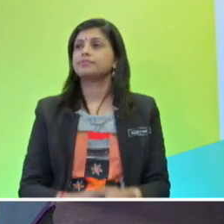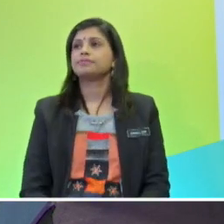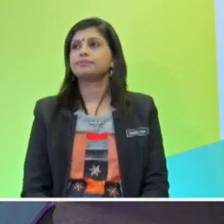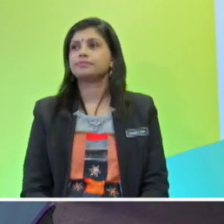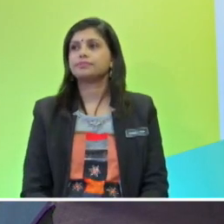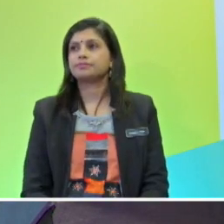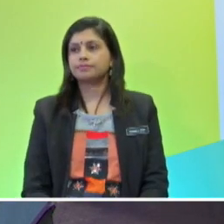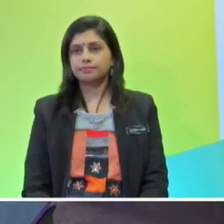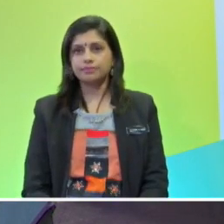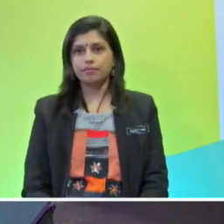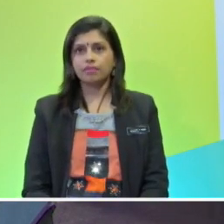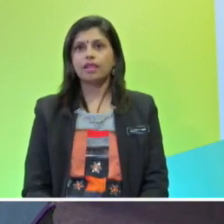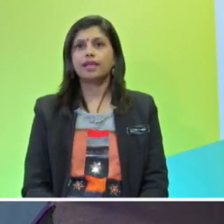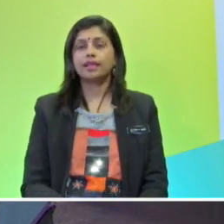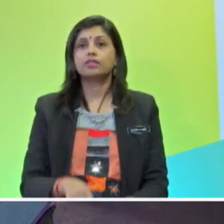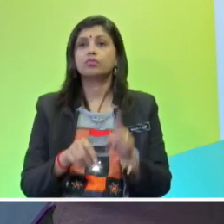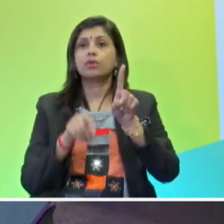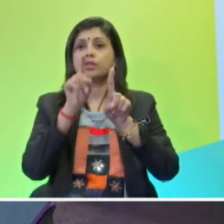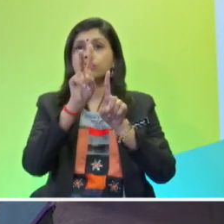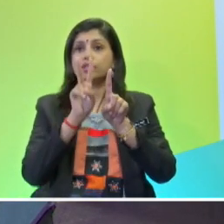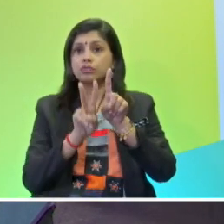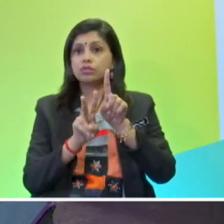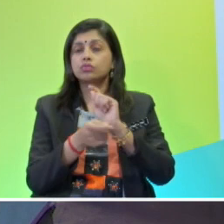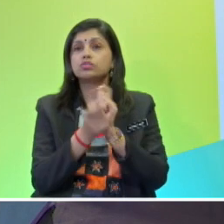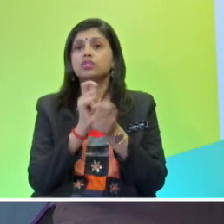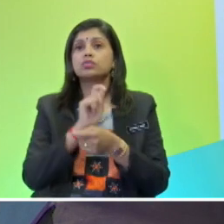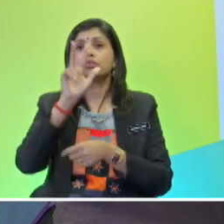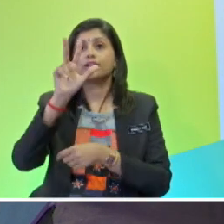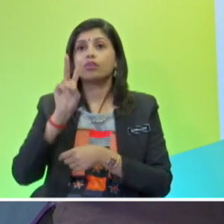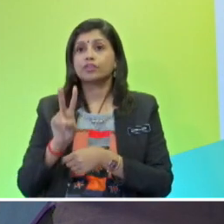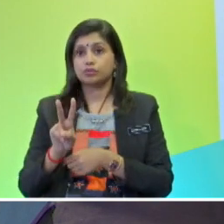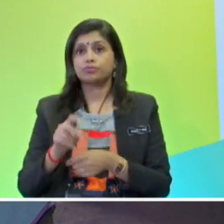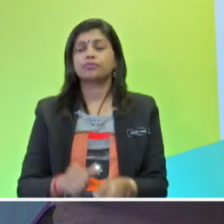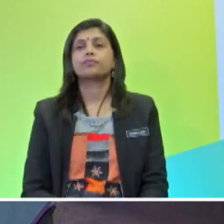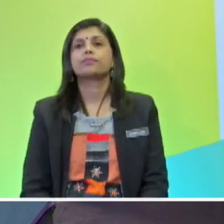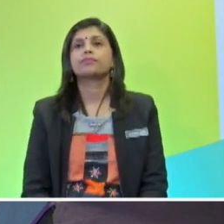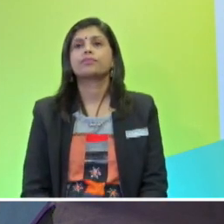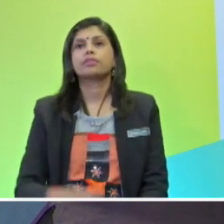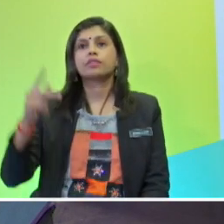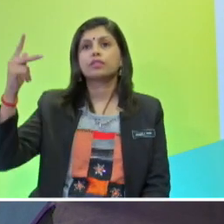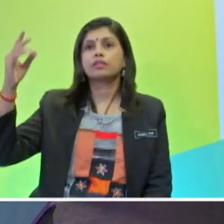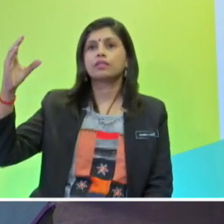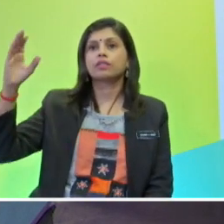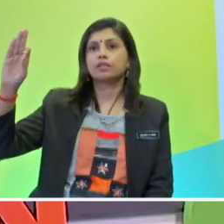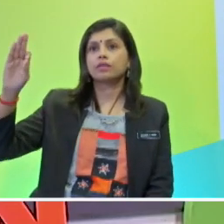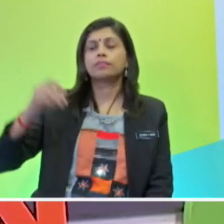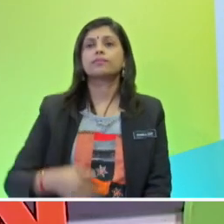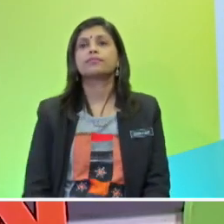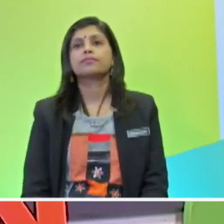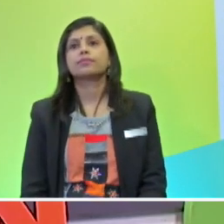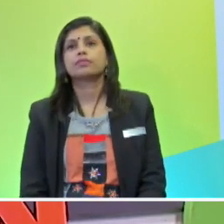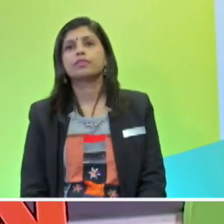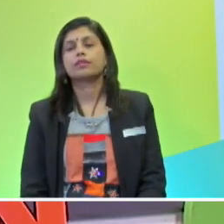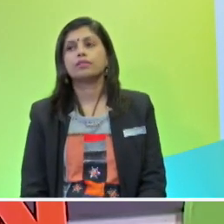fraction. Proceed. That's right. So I'll just proceed over here using the KCF method. Is here 2 And the whole over number, 3. remember, we have to convert